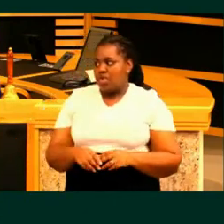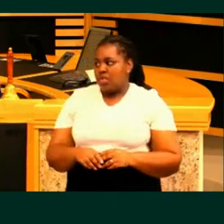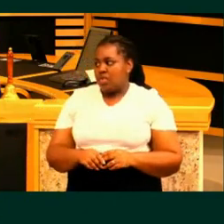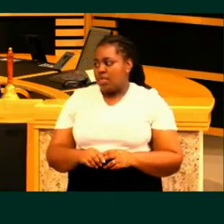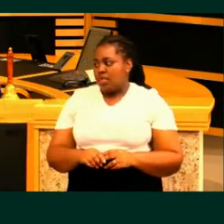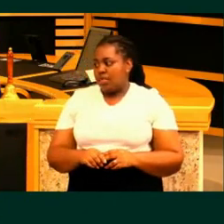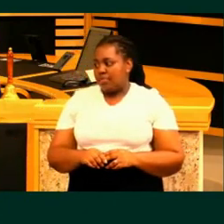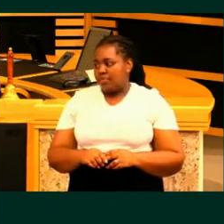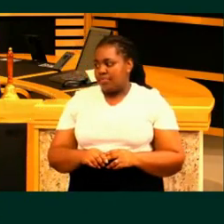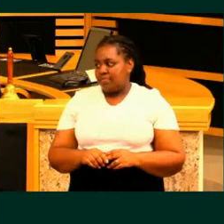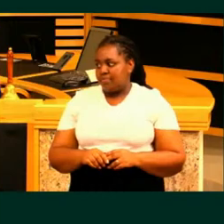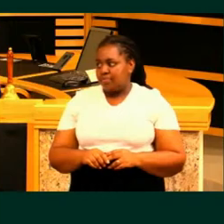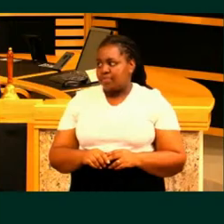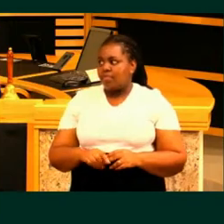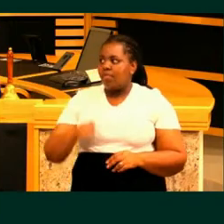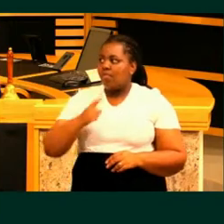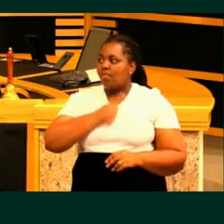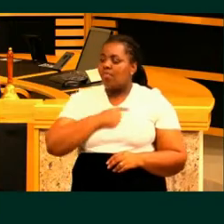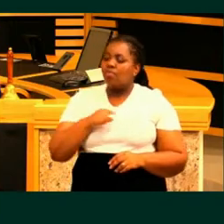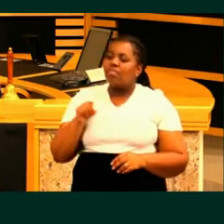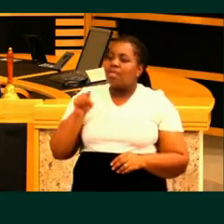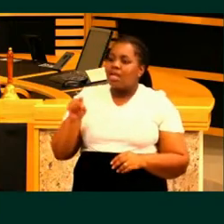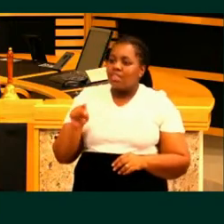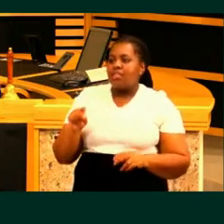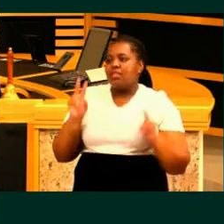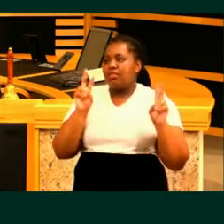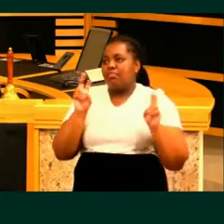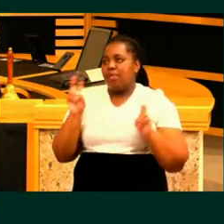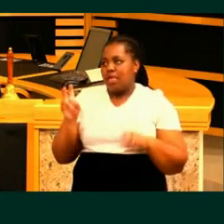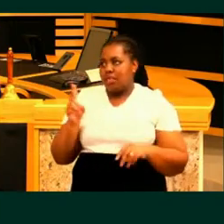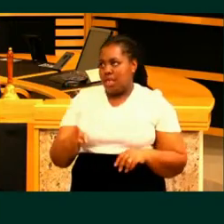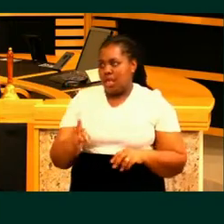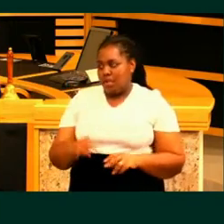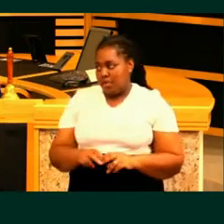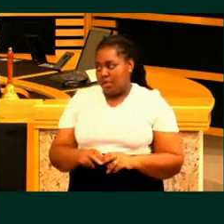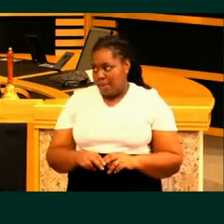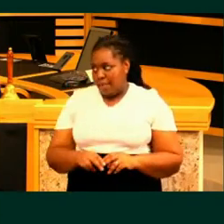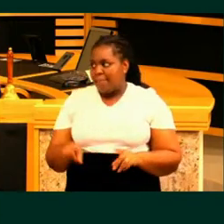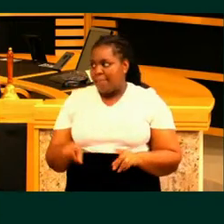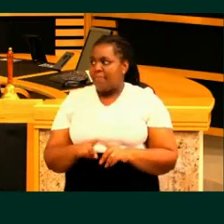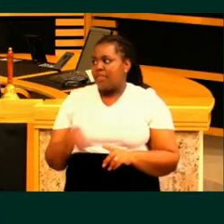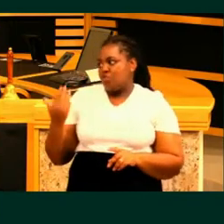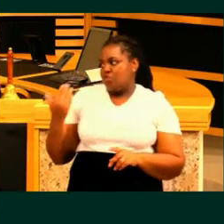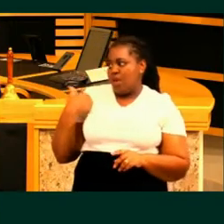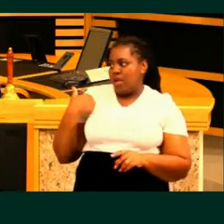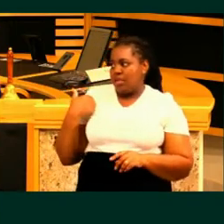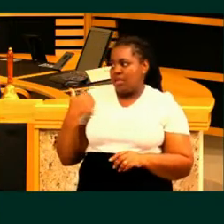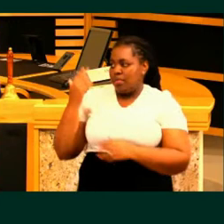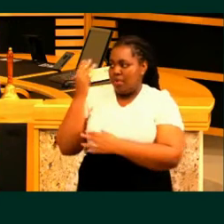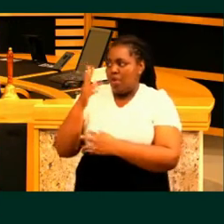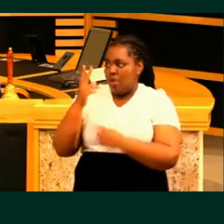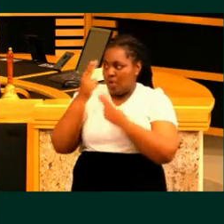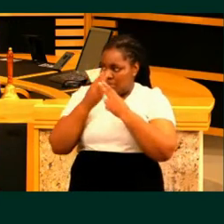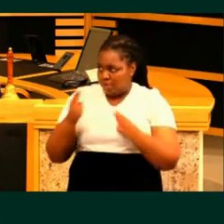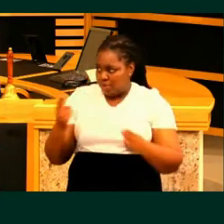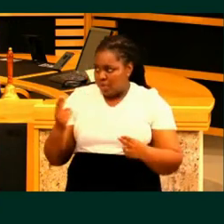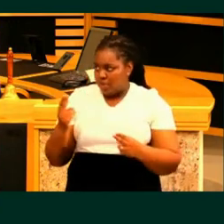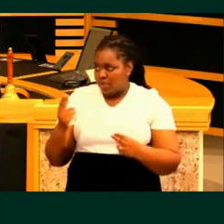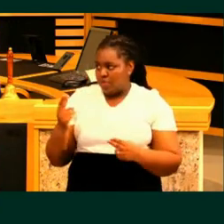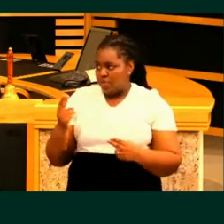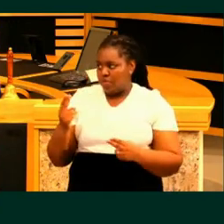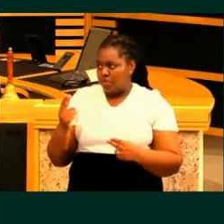respond because this matter again as it was presented by The Honorable member was presenting